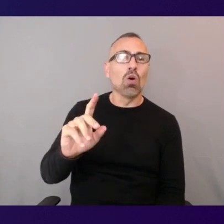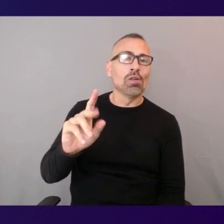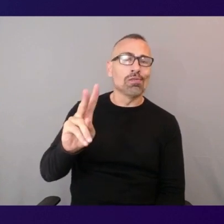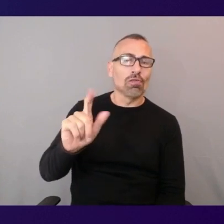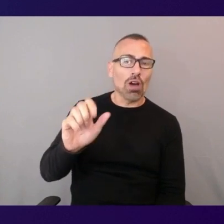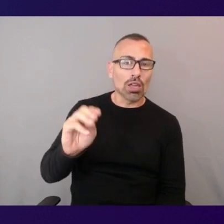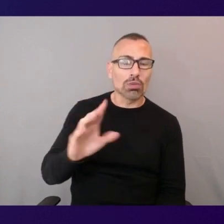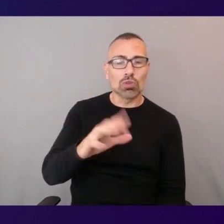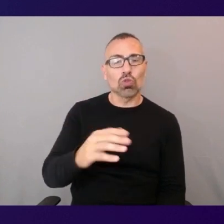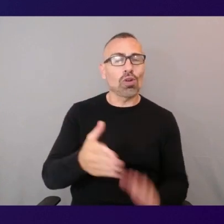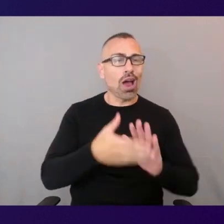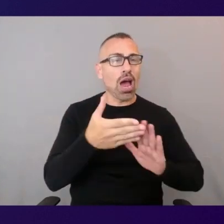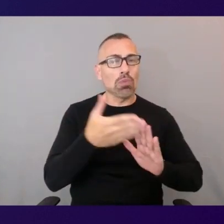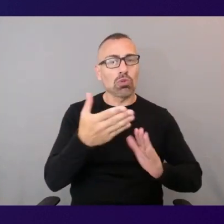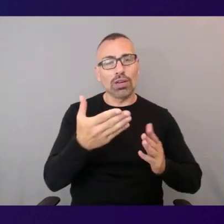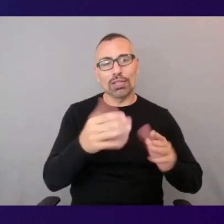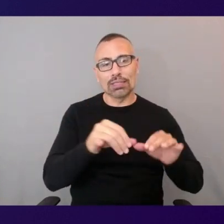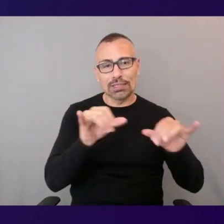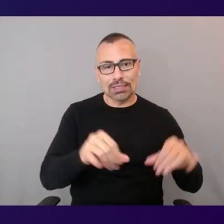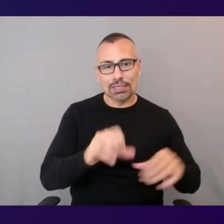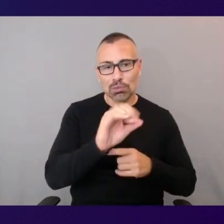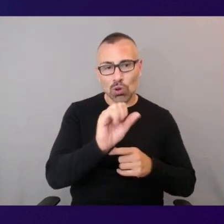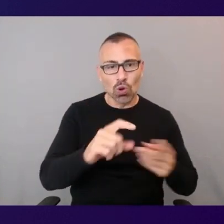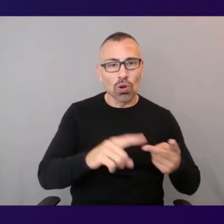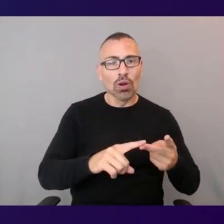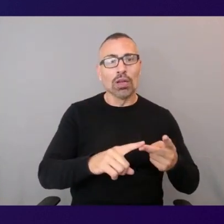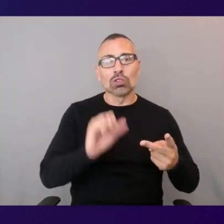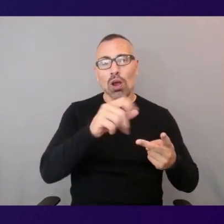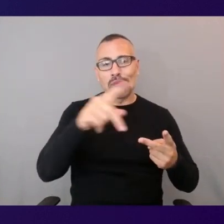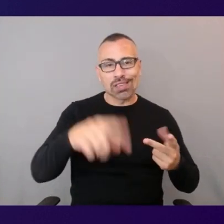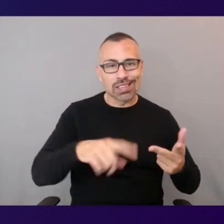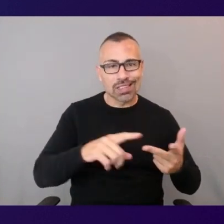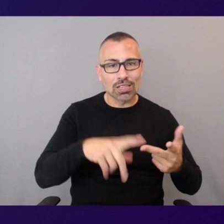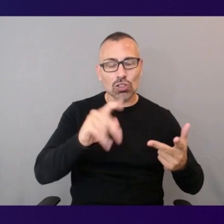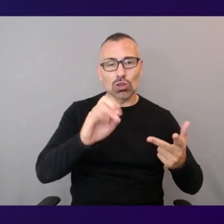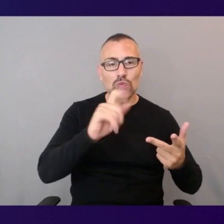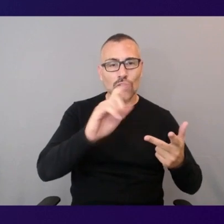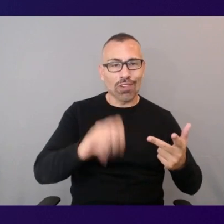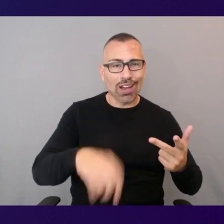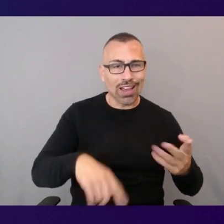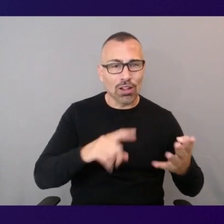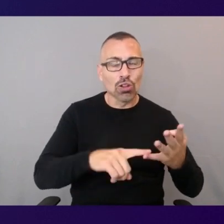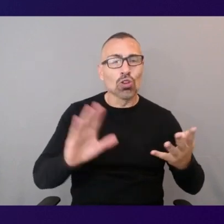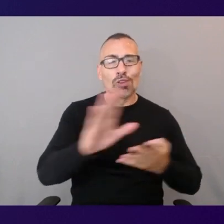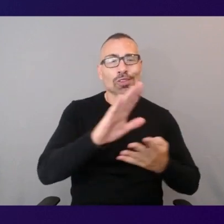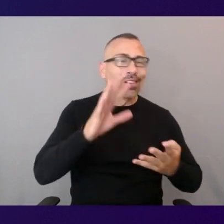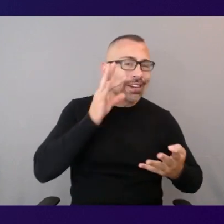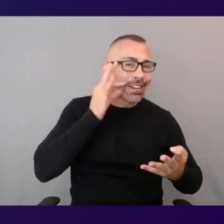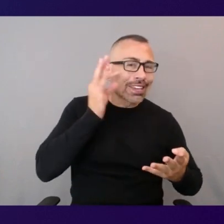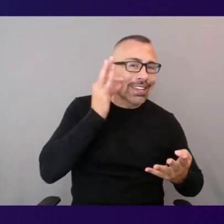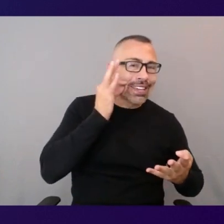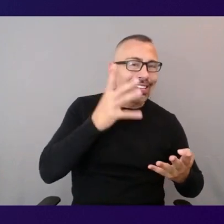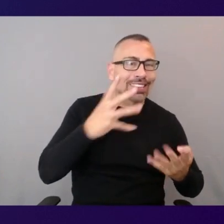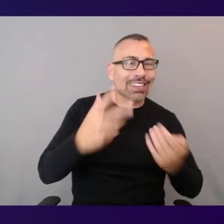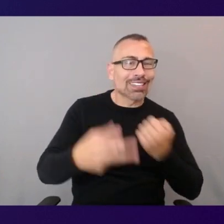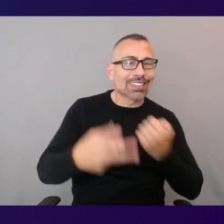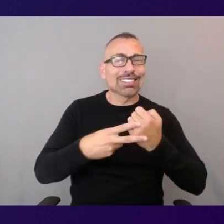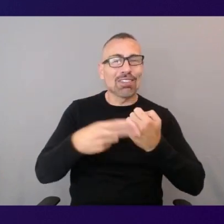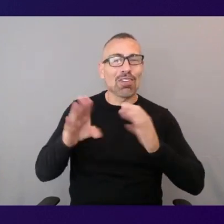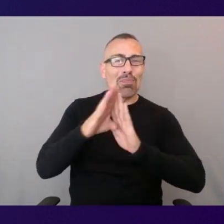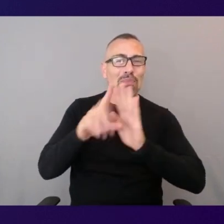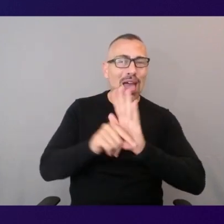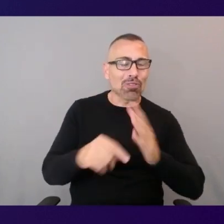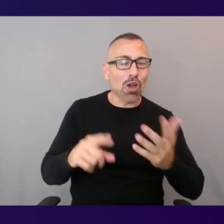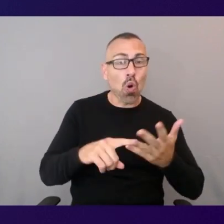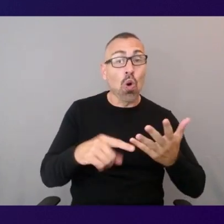profile, maybe that fluffy kitten on the background of your screen or whatever it may be, right? Maybe some of that user data as well. Migrating